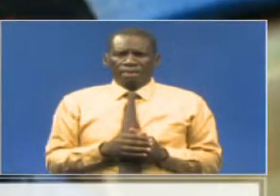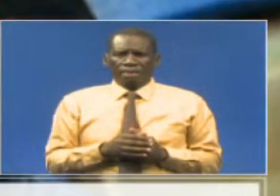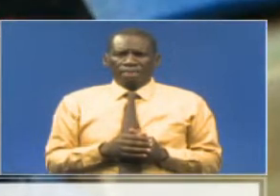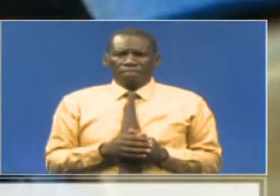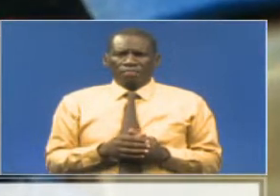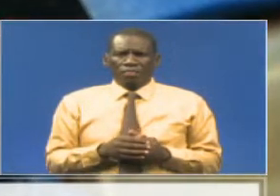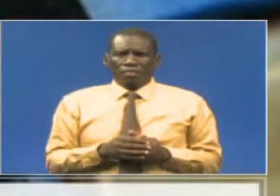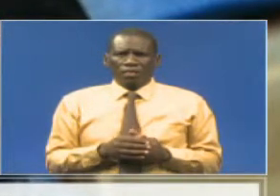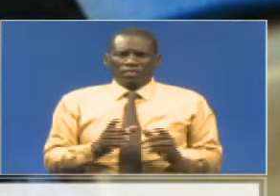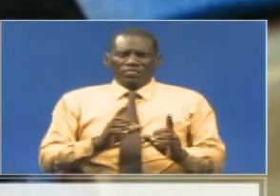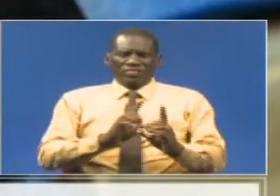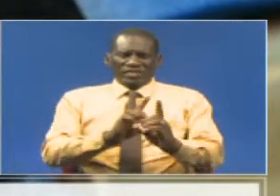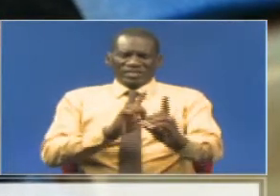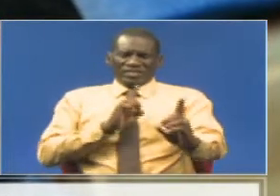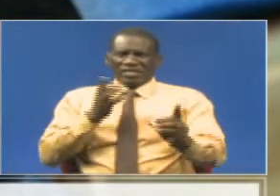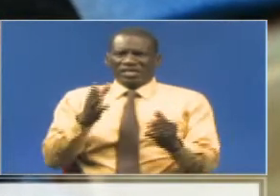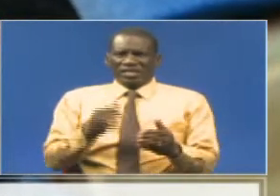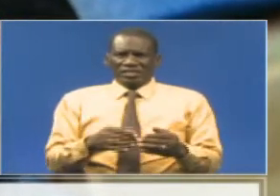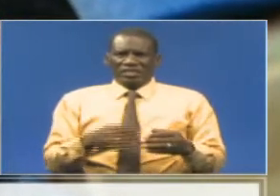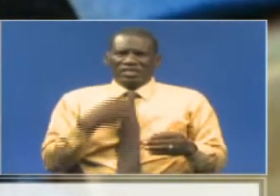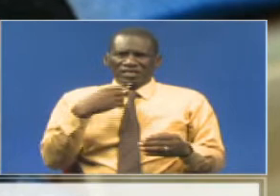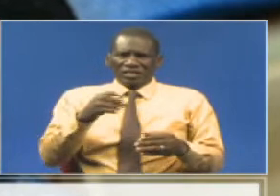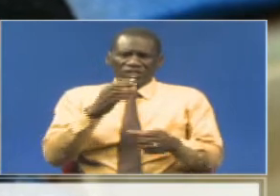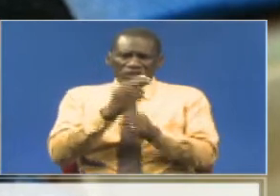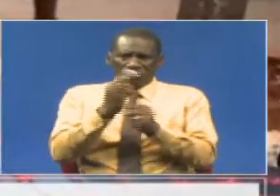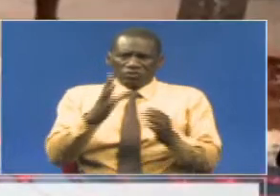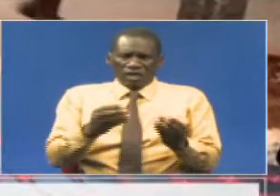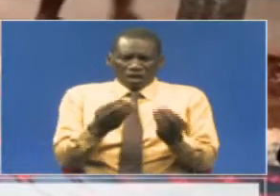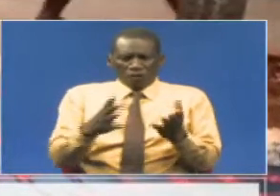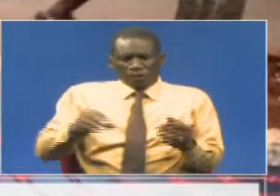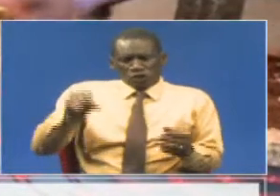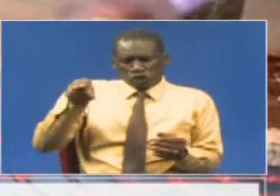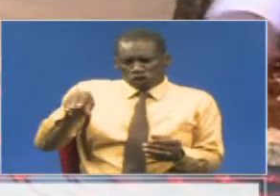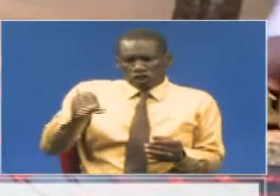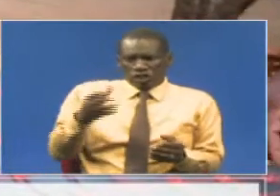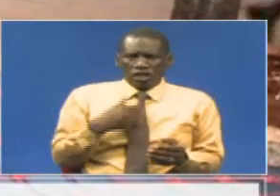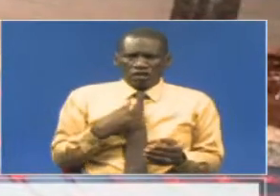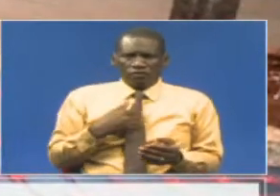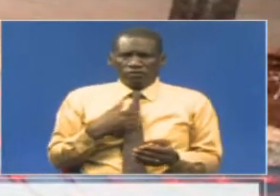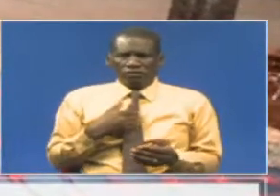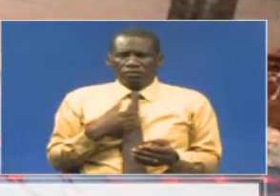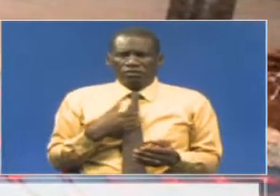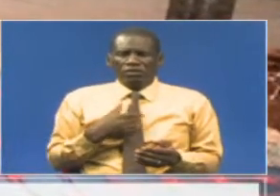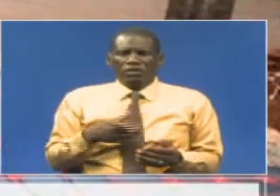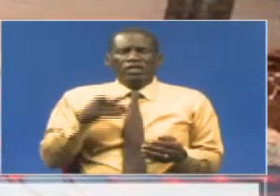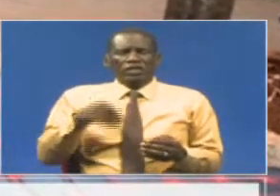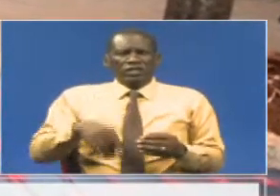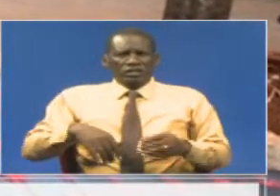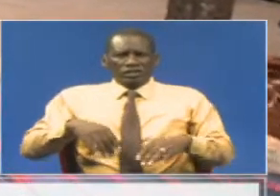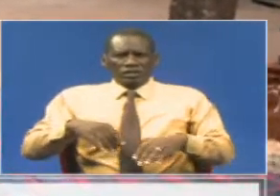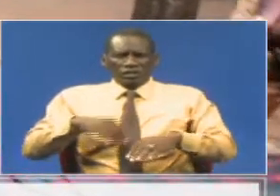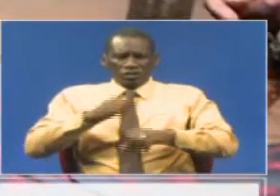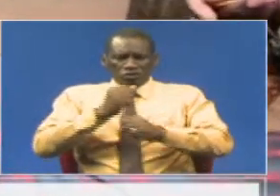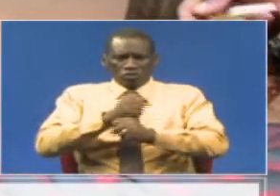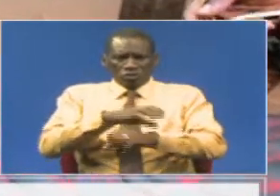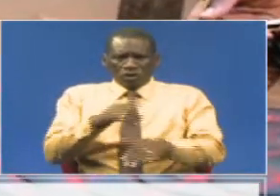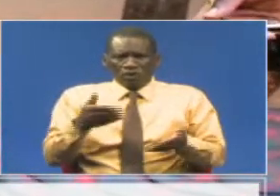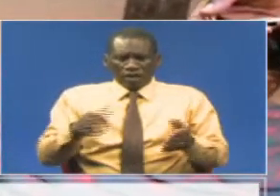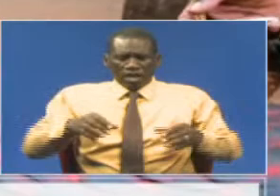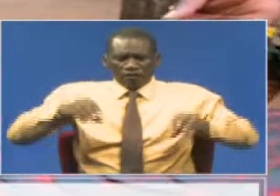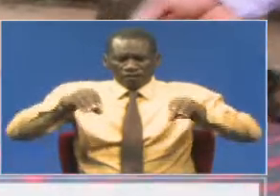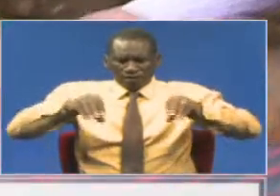This display also tells the user how much charge they have left. Now, this electric bike is very effective. So, I have a